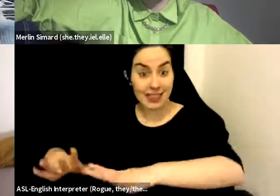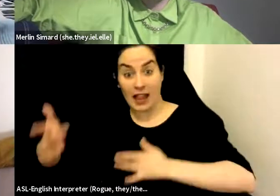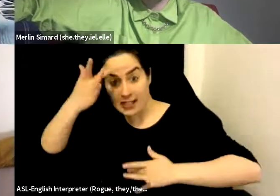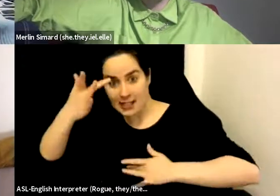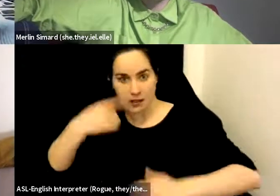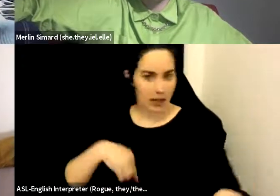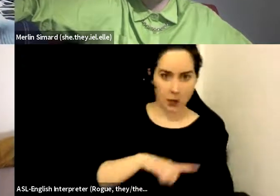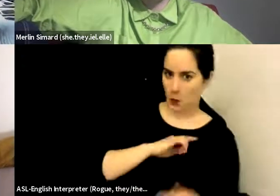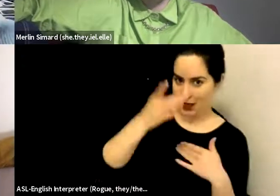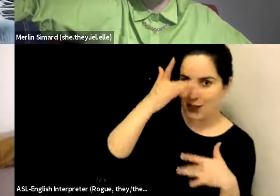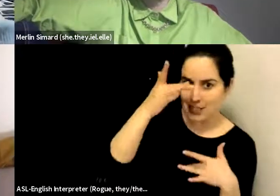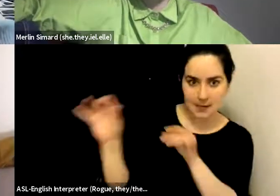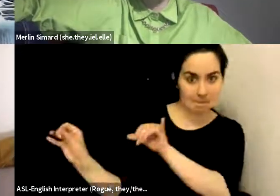sick.